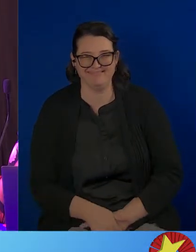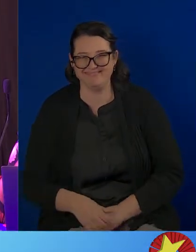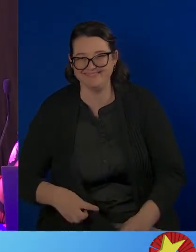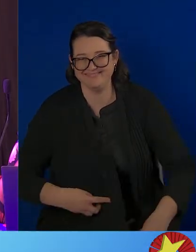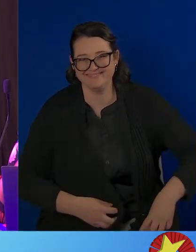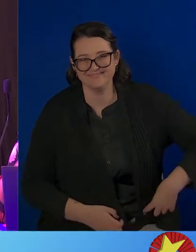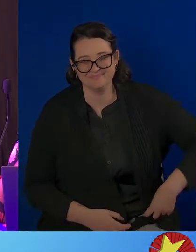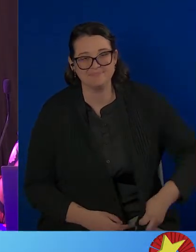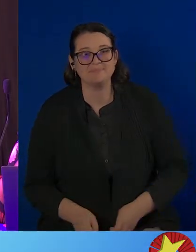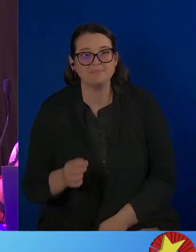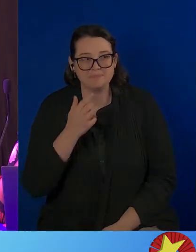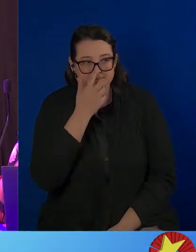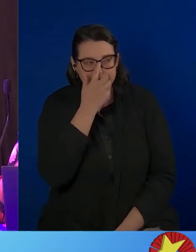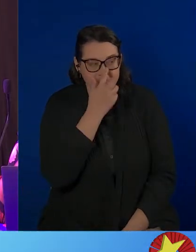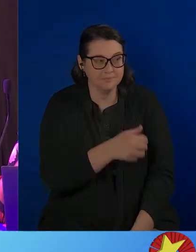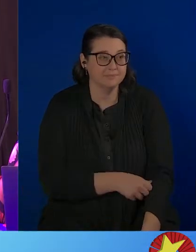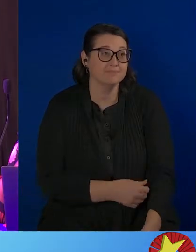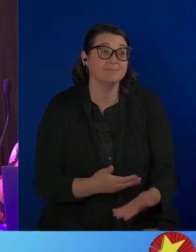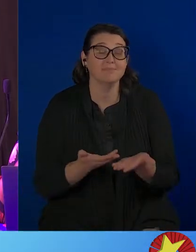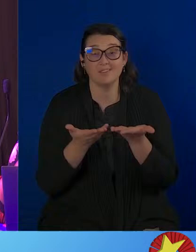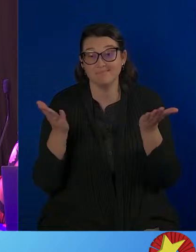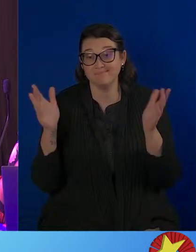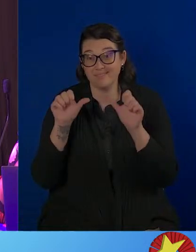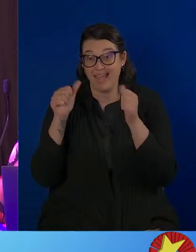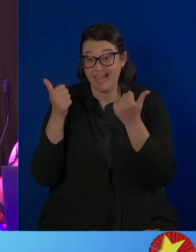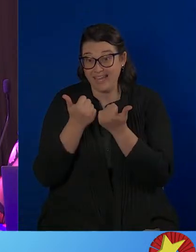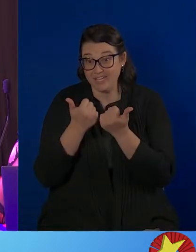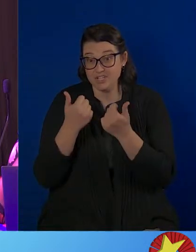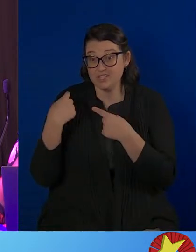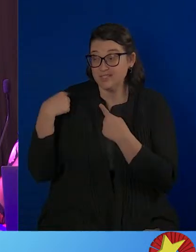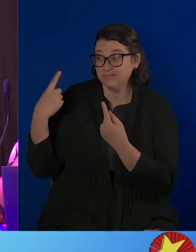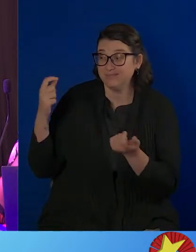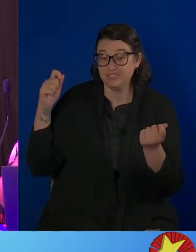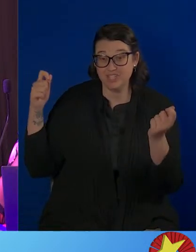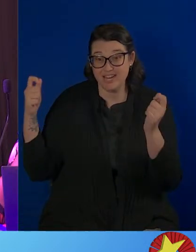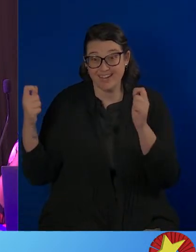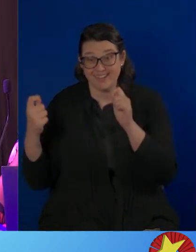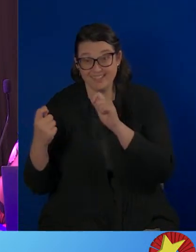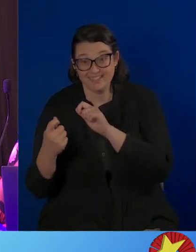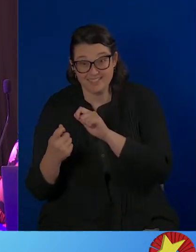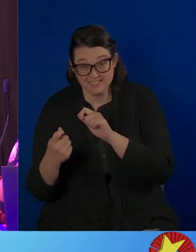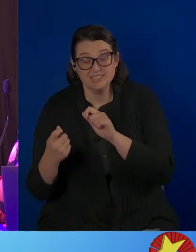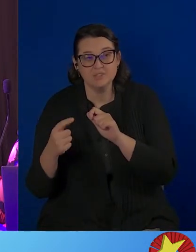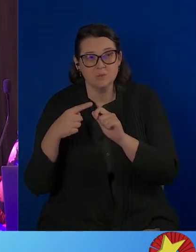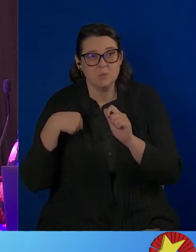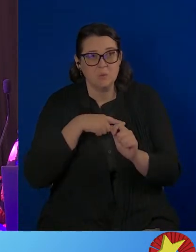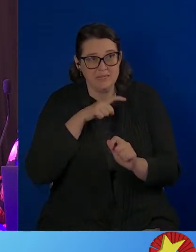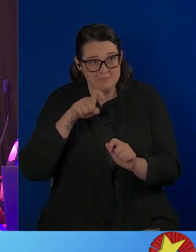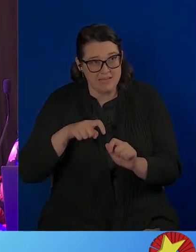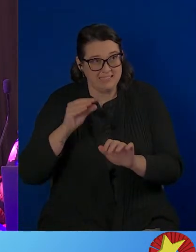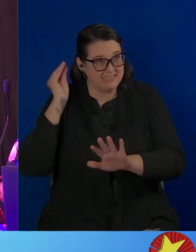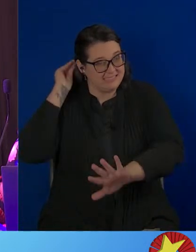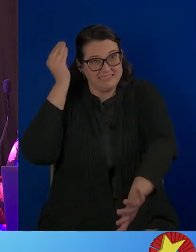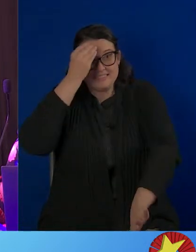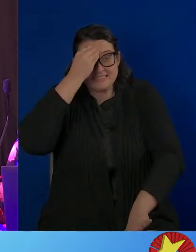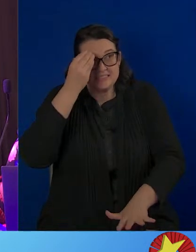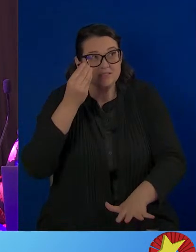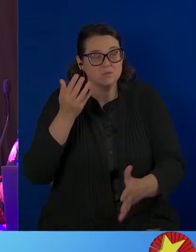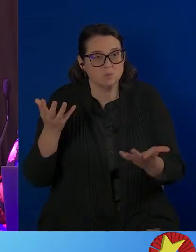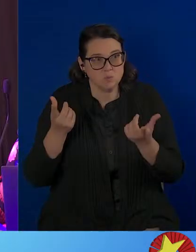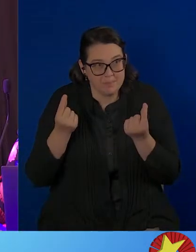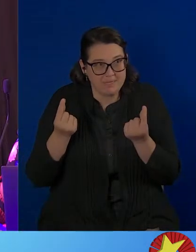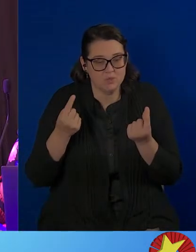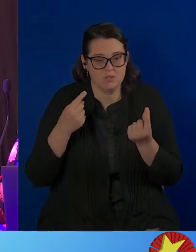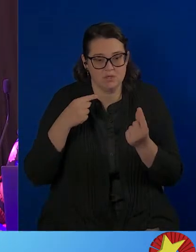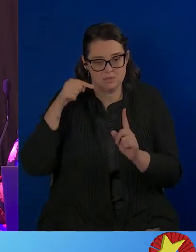the context of the agency continues to change, we need to remember to keep in mind, what are we doing, what's best for the kids we